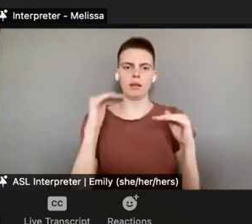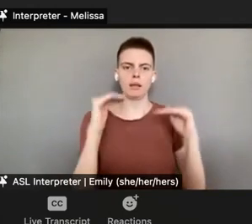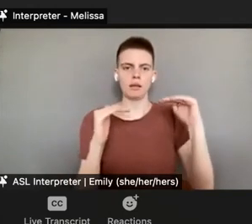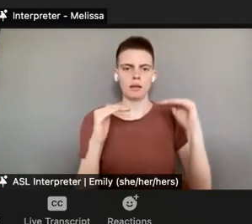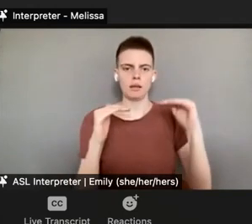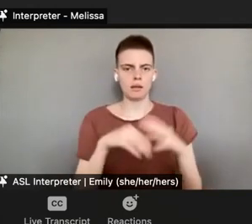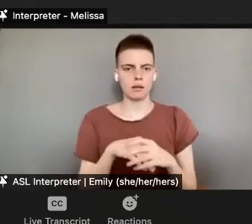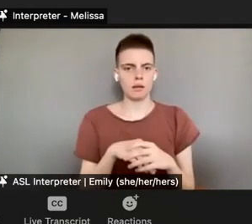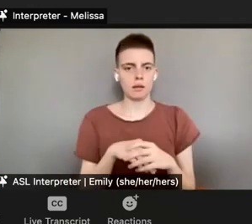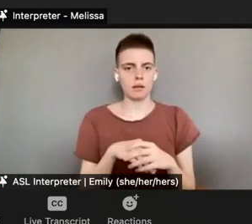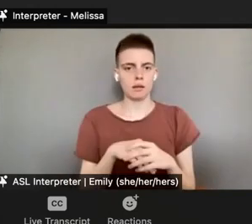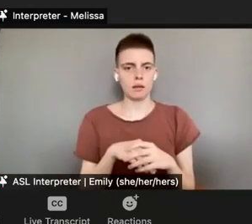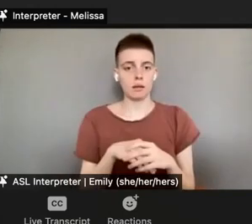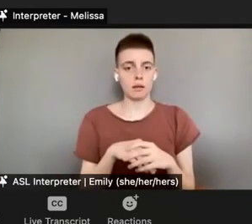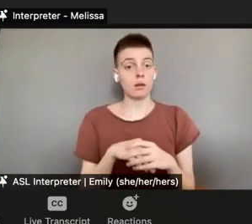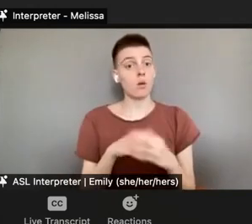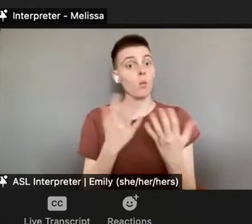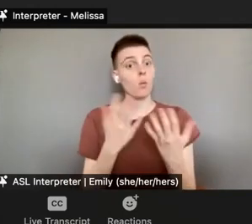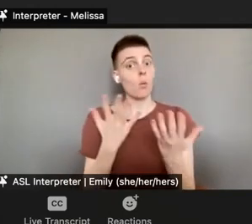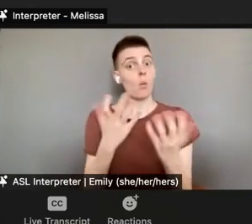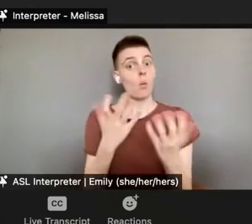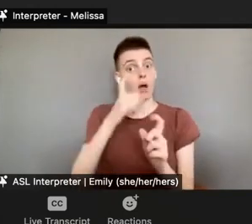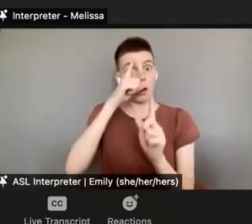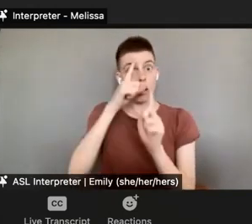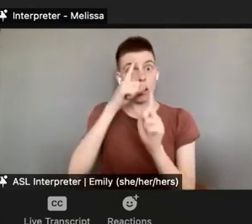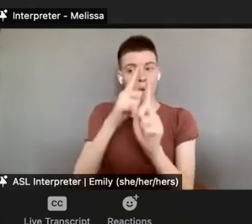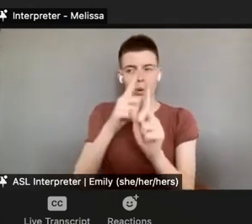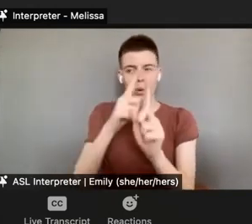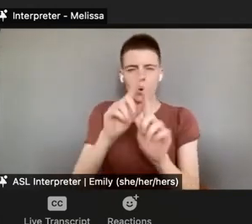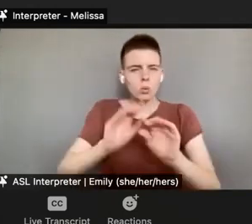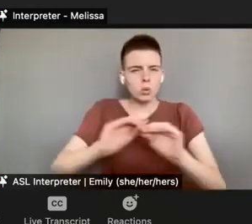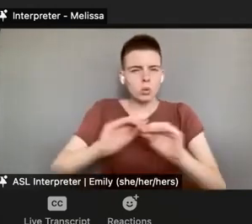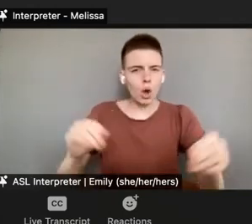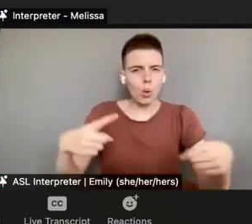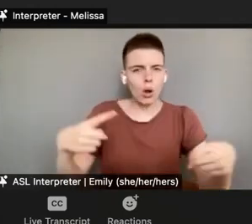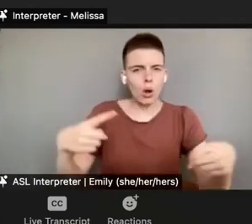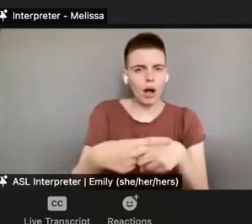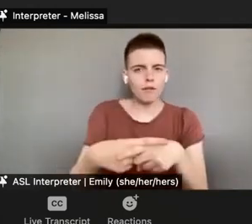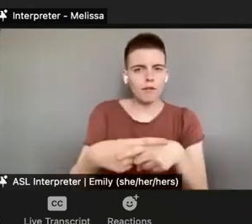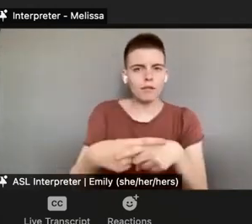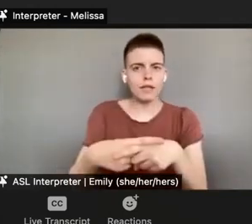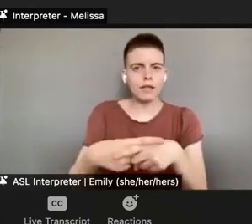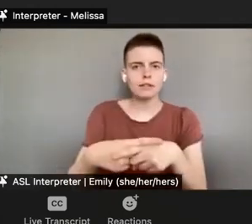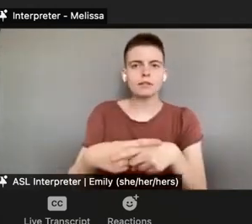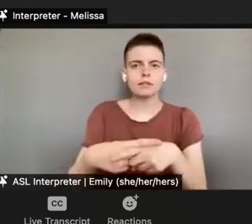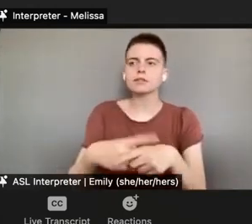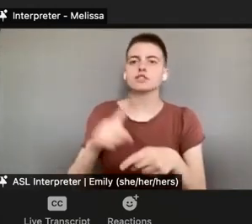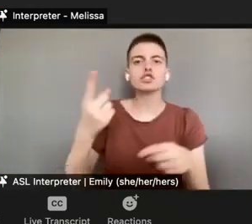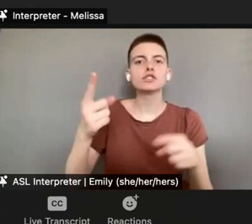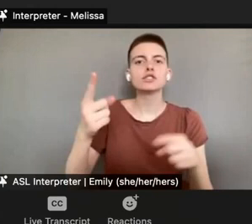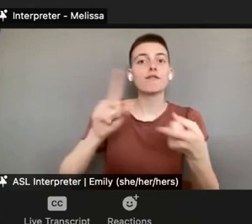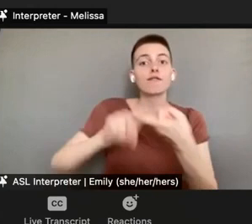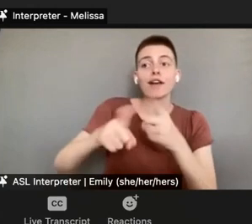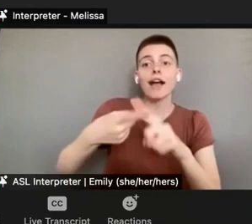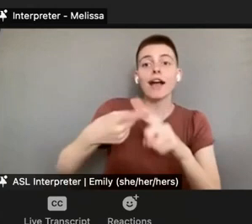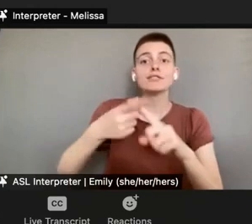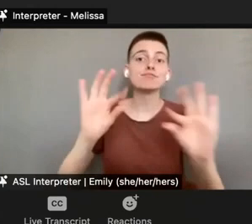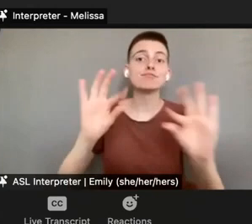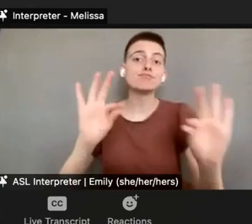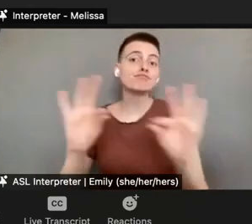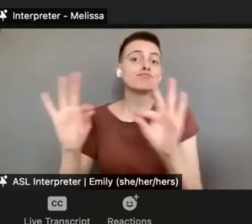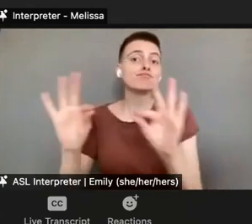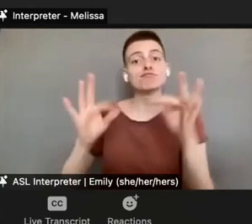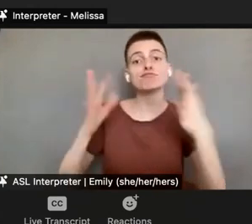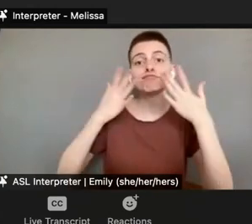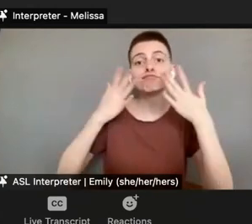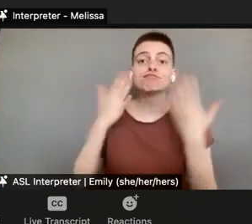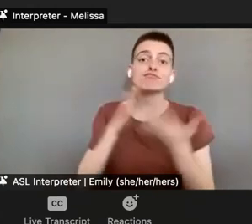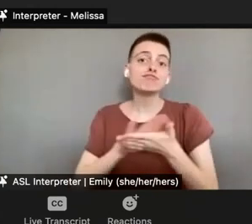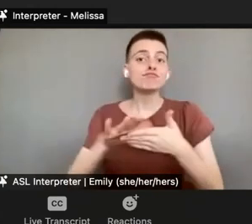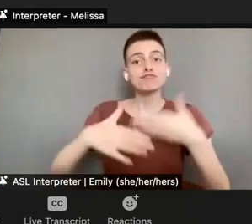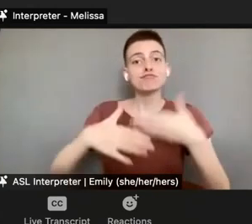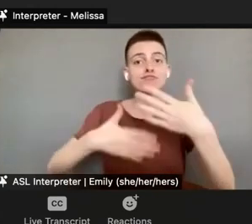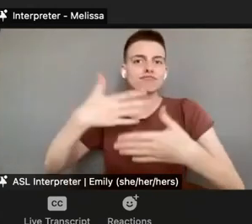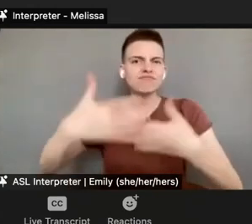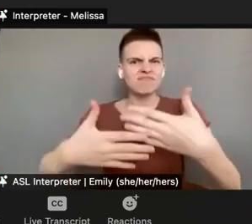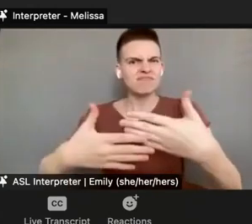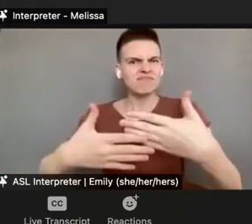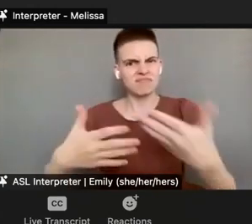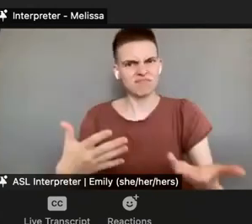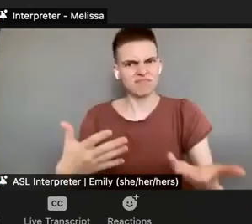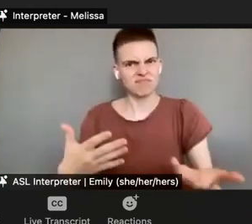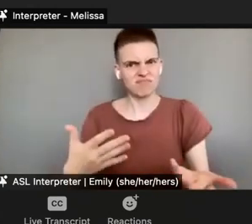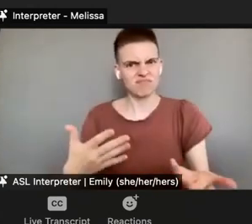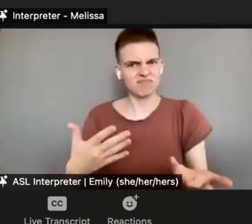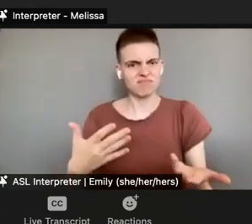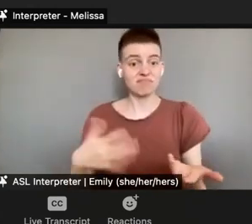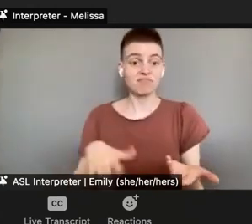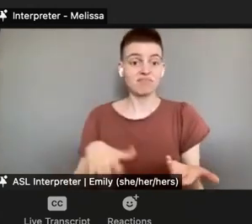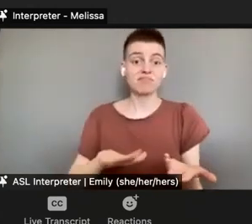goal. Where we see this the most are children with CVI who have siblings who just don't really let the